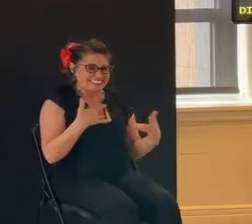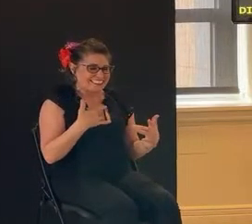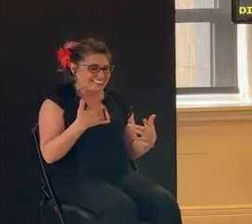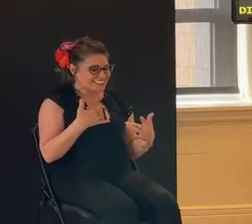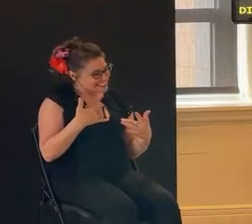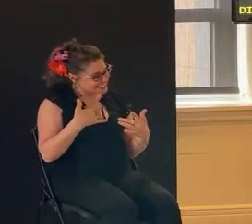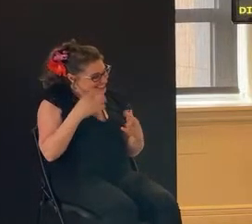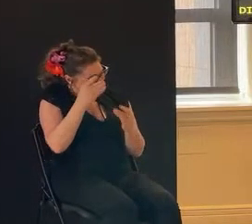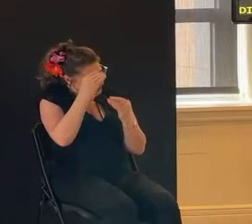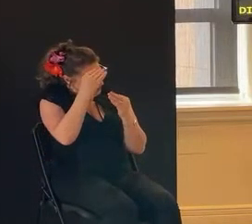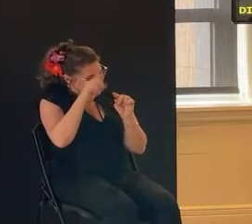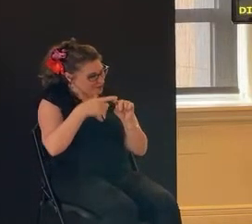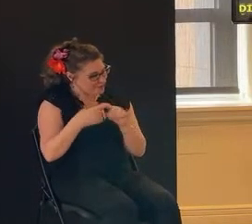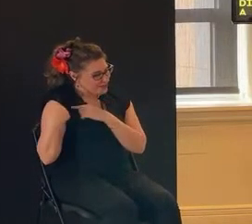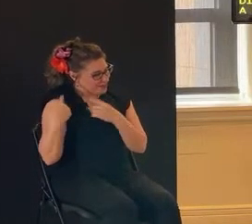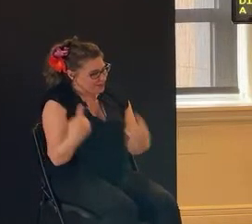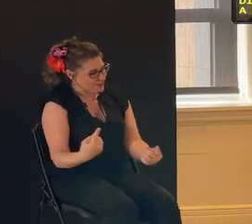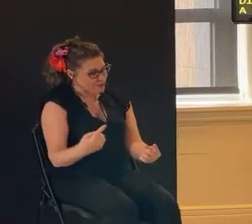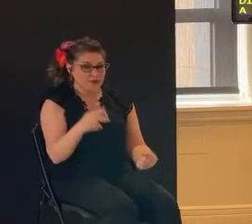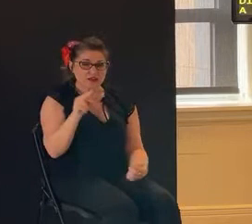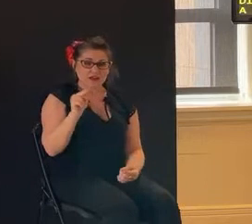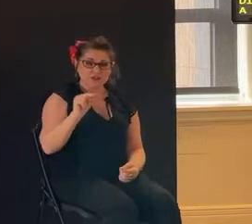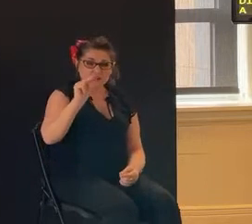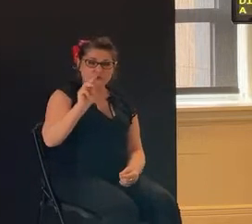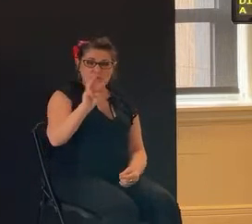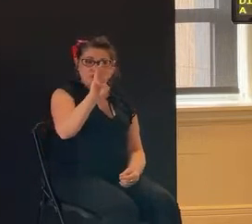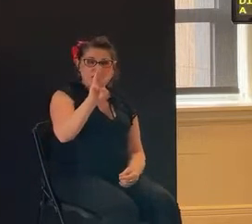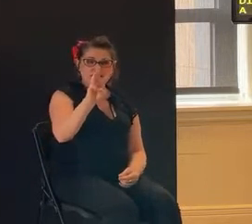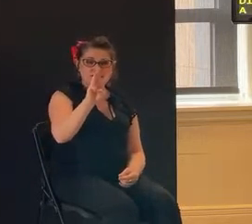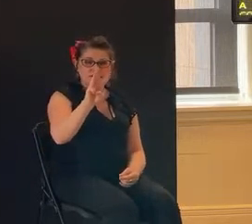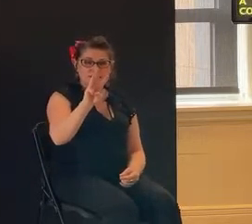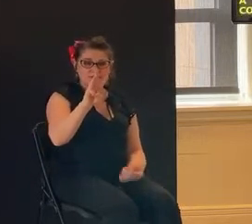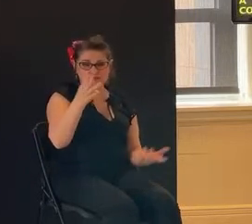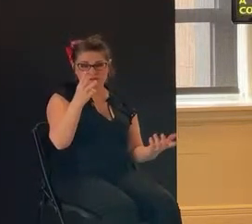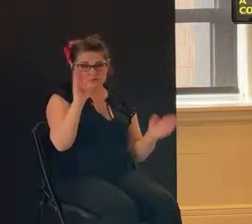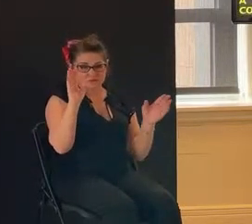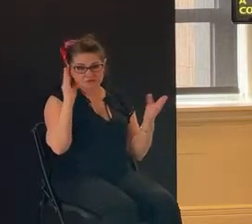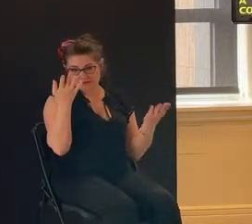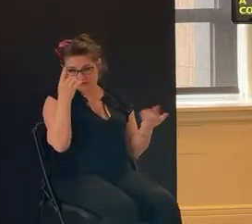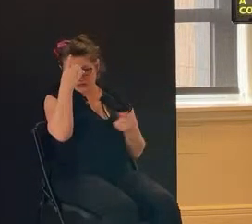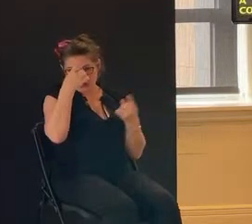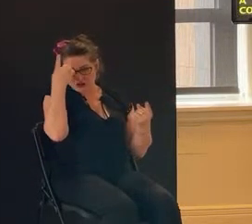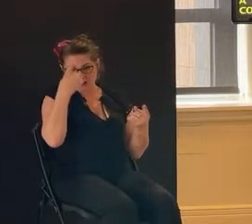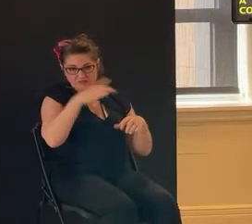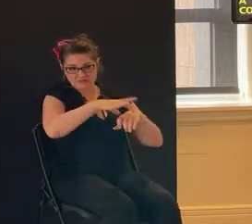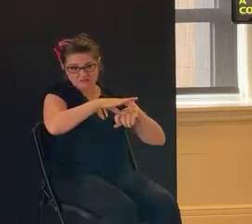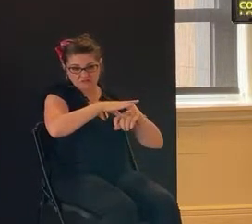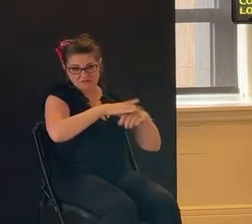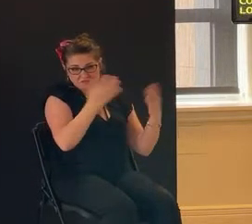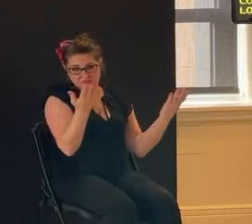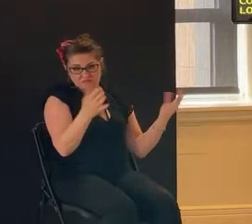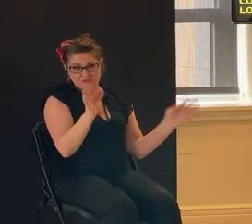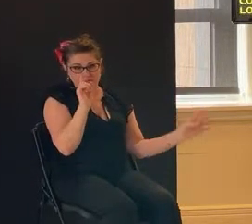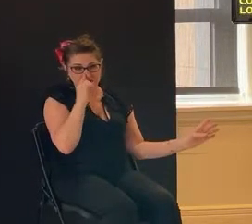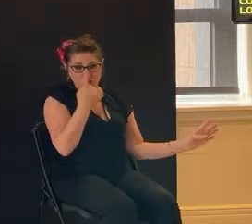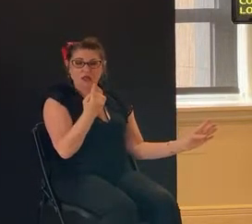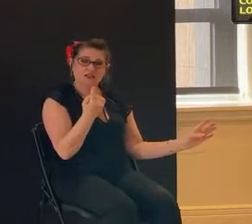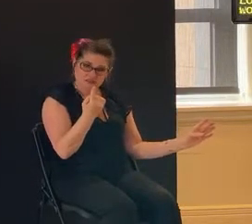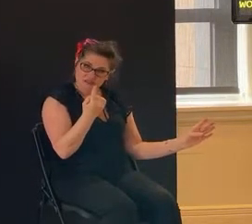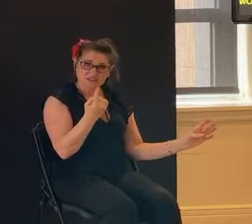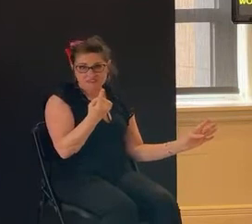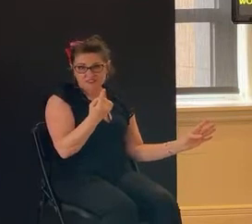time, the Northwest was considered a seismologically dull corner of the world. It